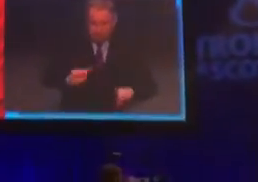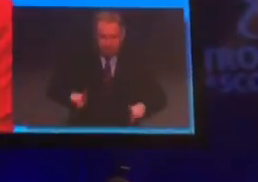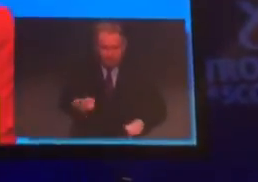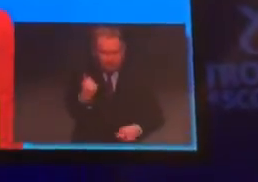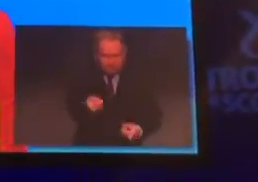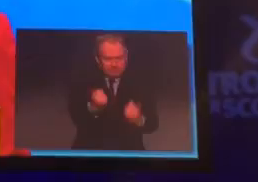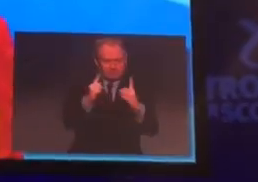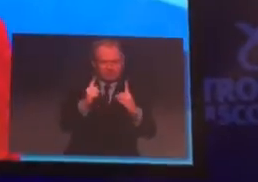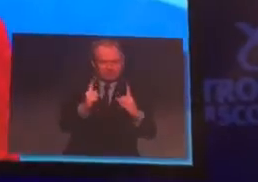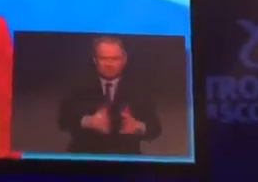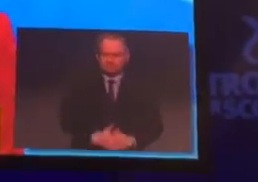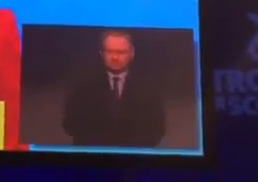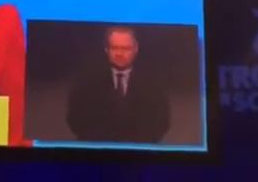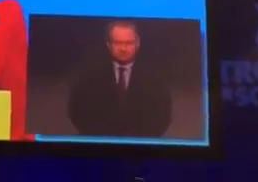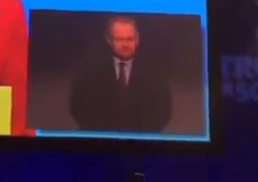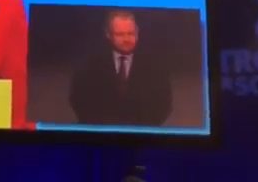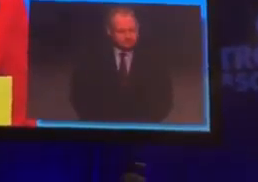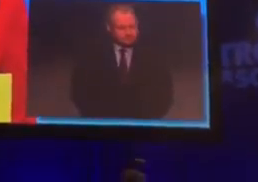Minister.